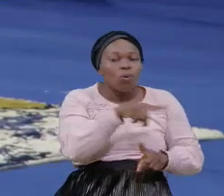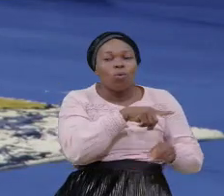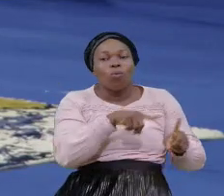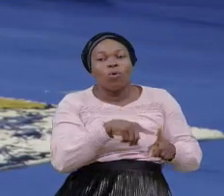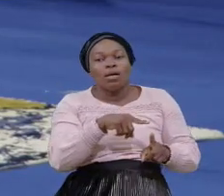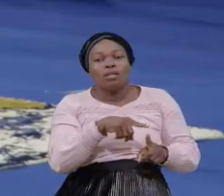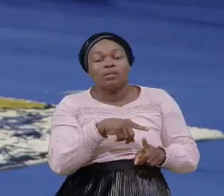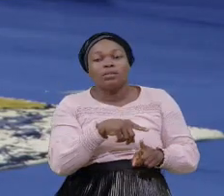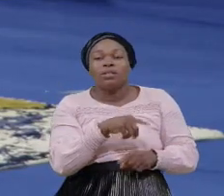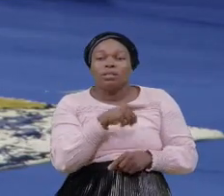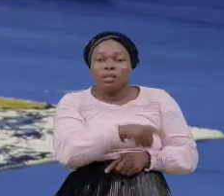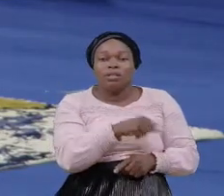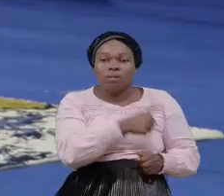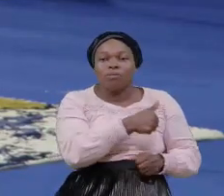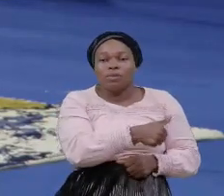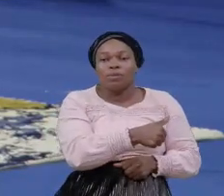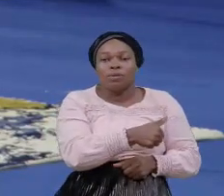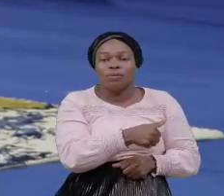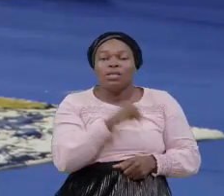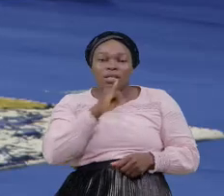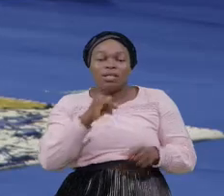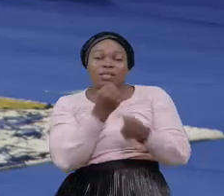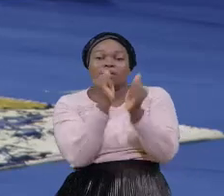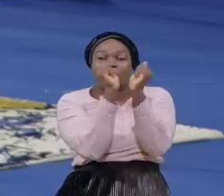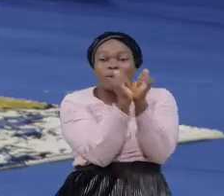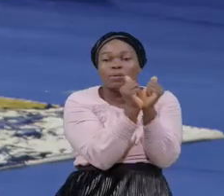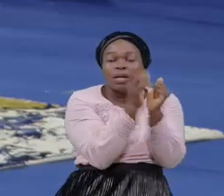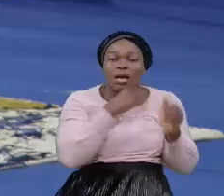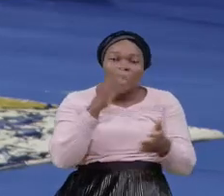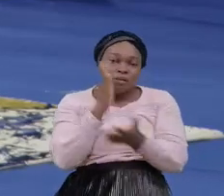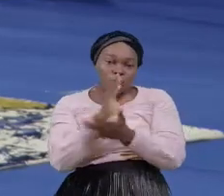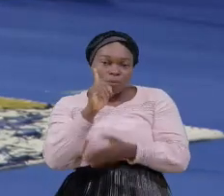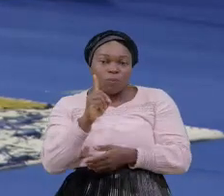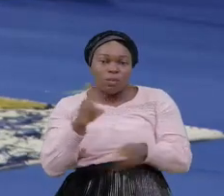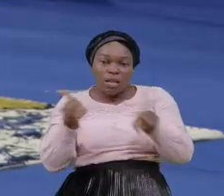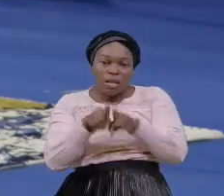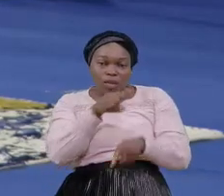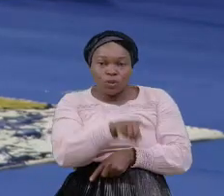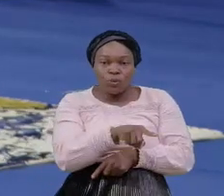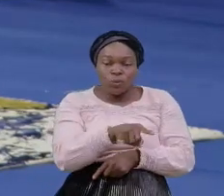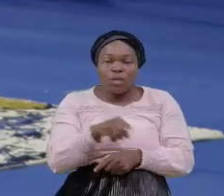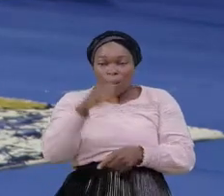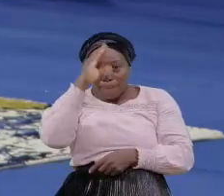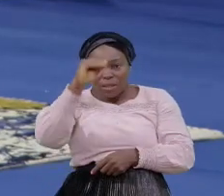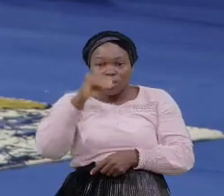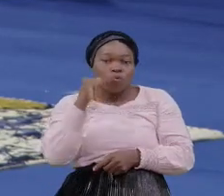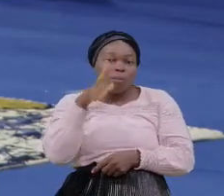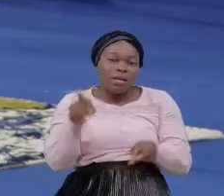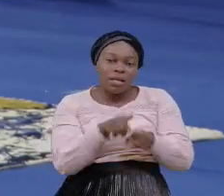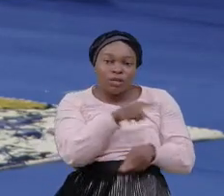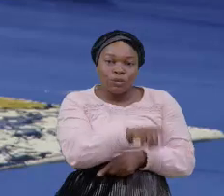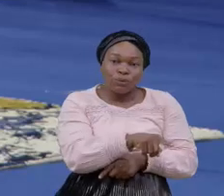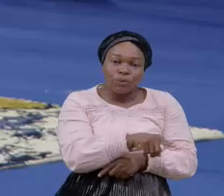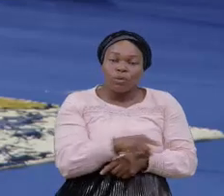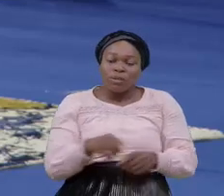are bound, and somebody like you, a man like you, a woman like you, the same height, the